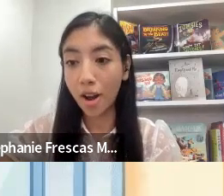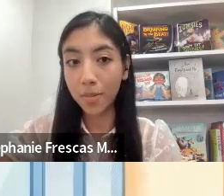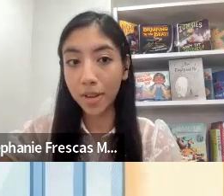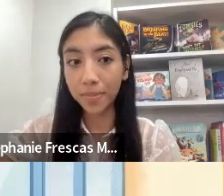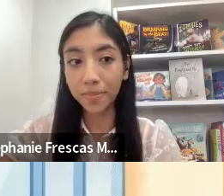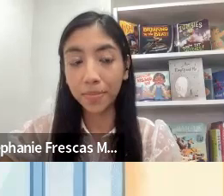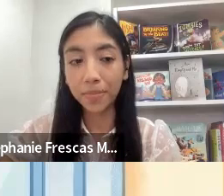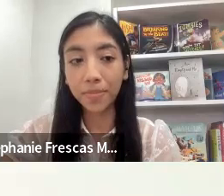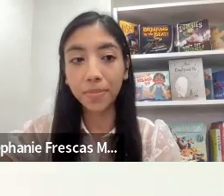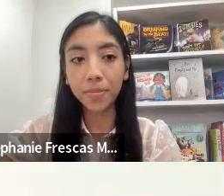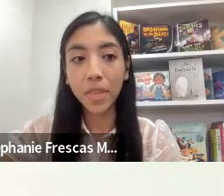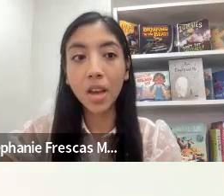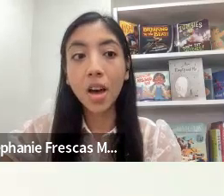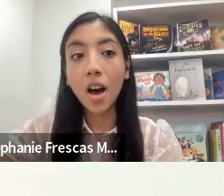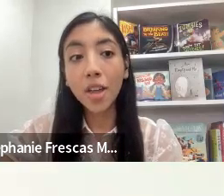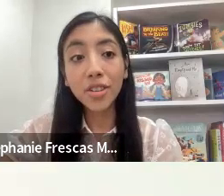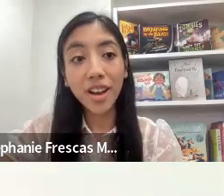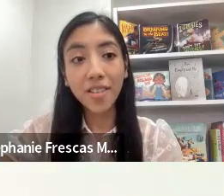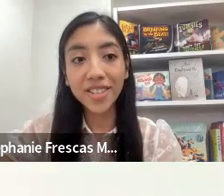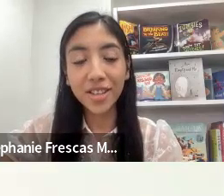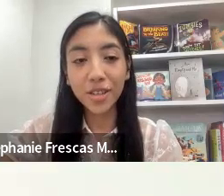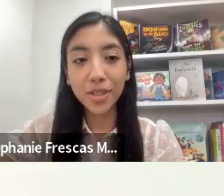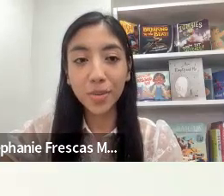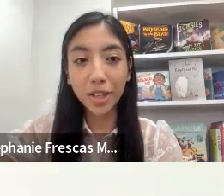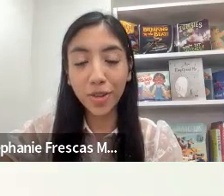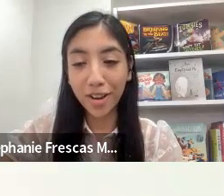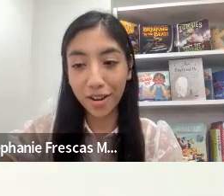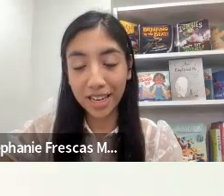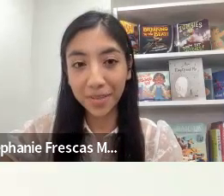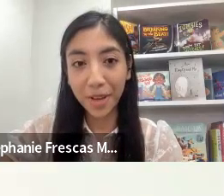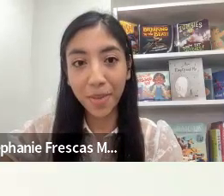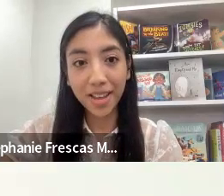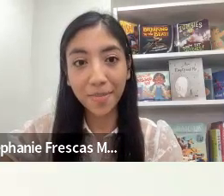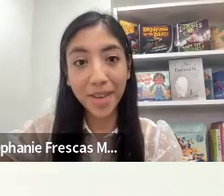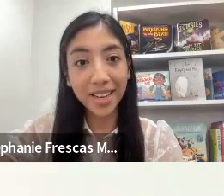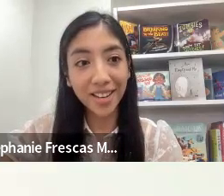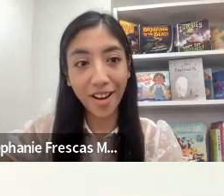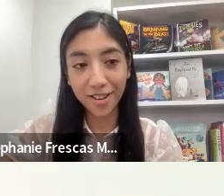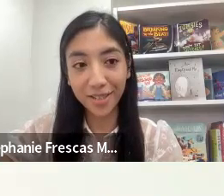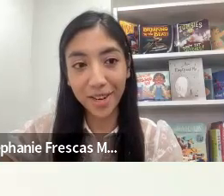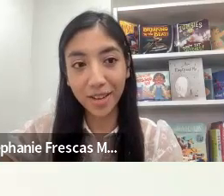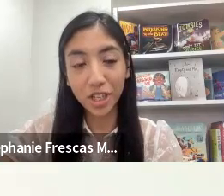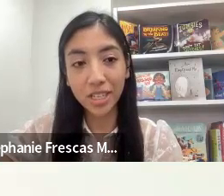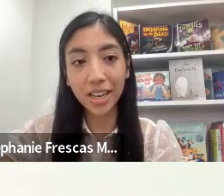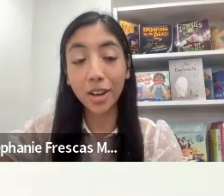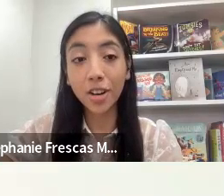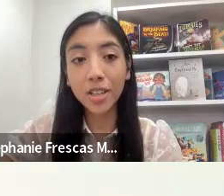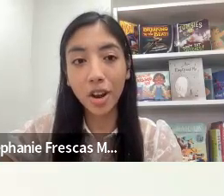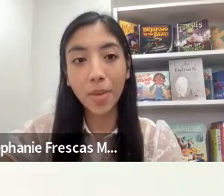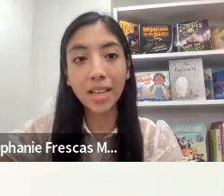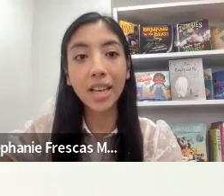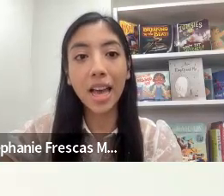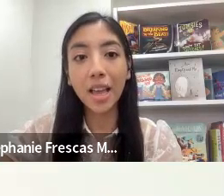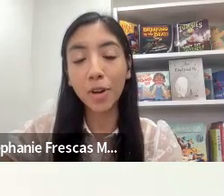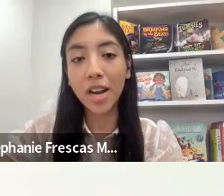bodily autonomy. Author Sehava says she was inspired to write Connor Kiss Me by the many Connors and Miriams she's seen at her current